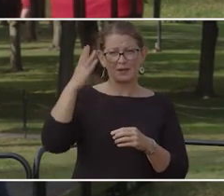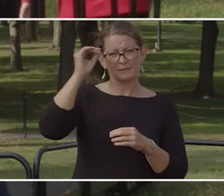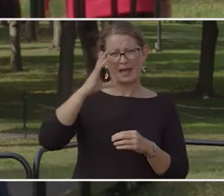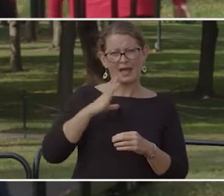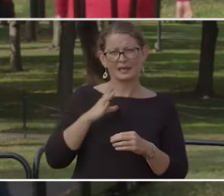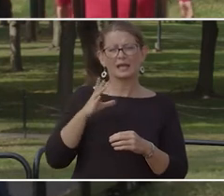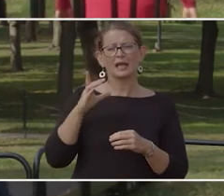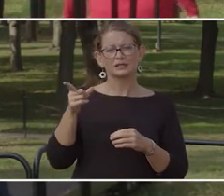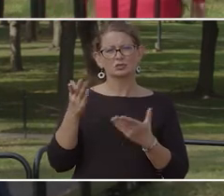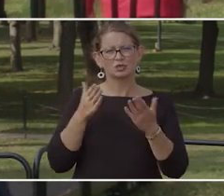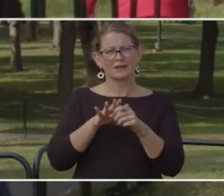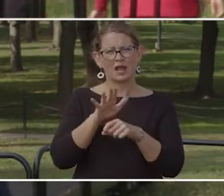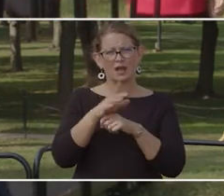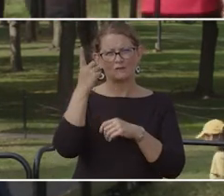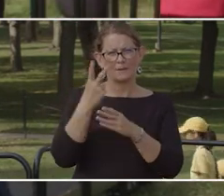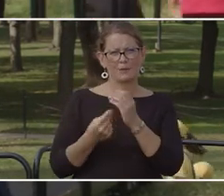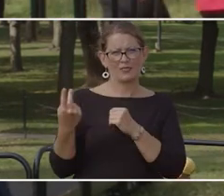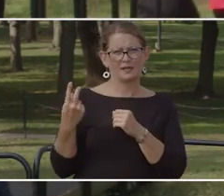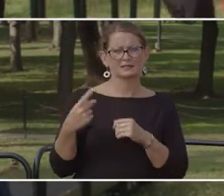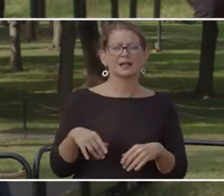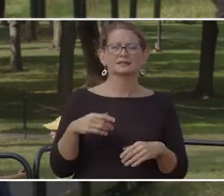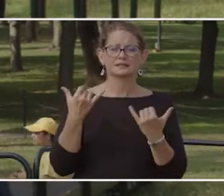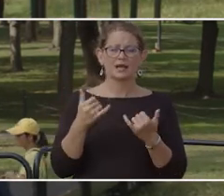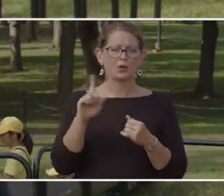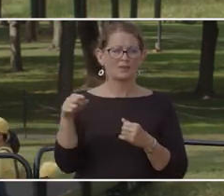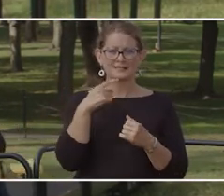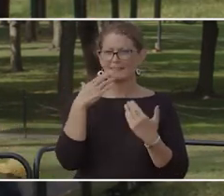us. Today I can only say thank you.